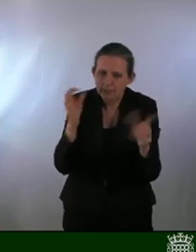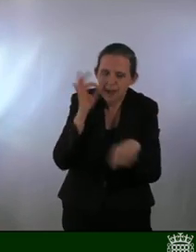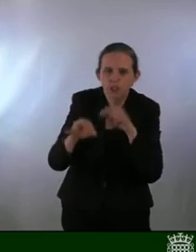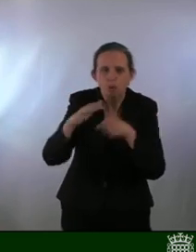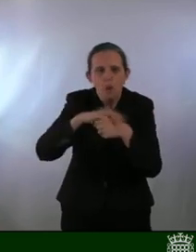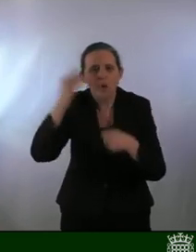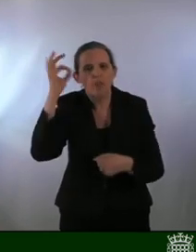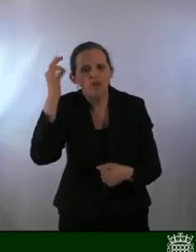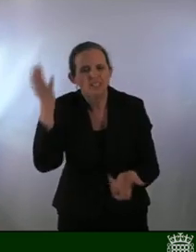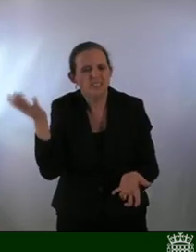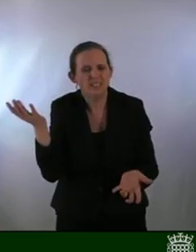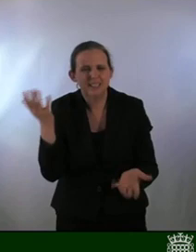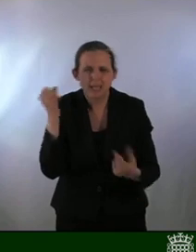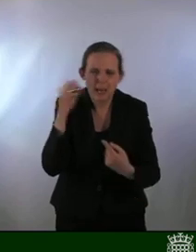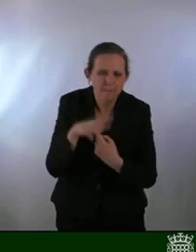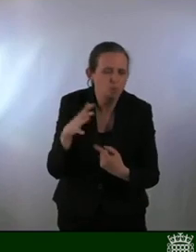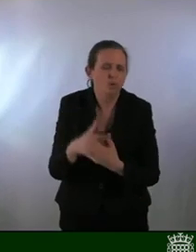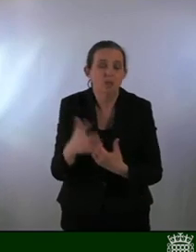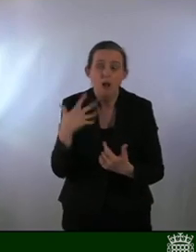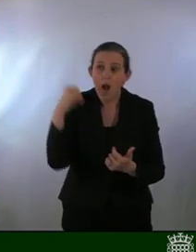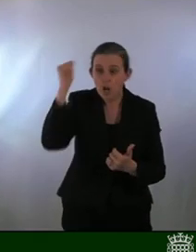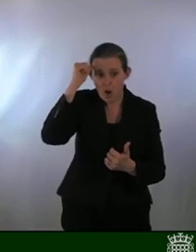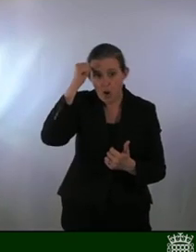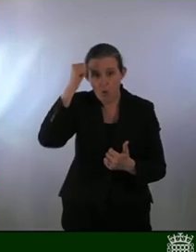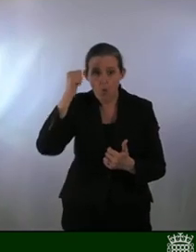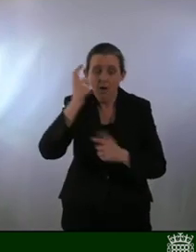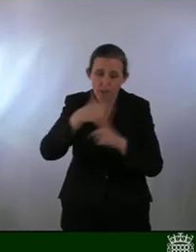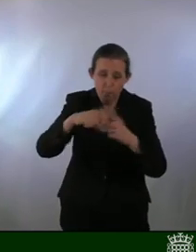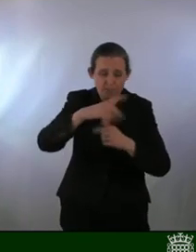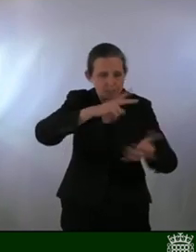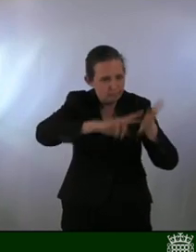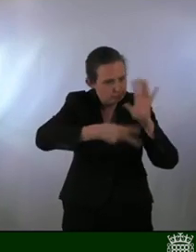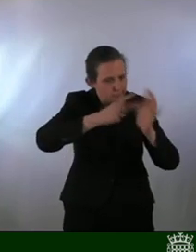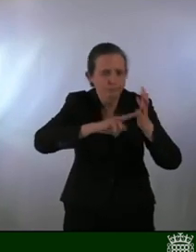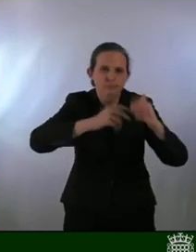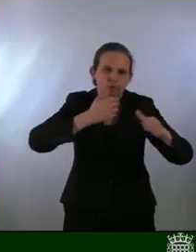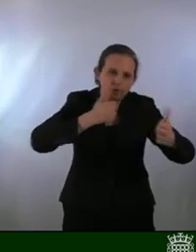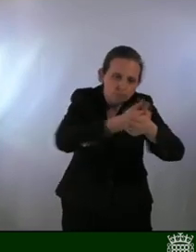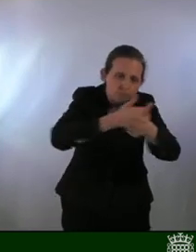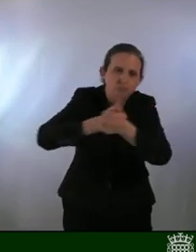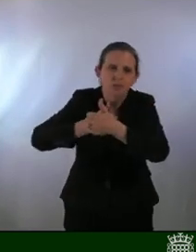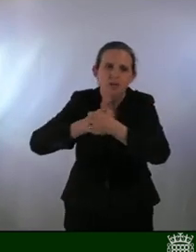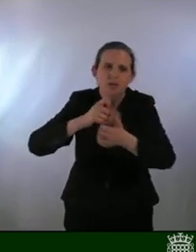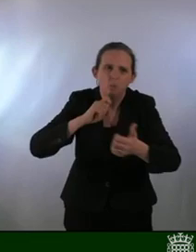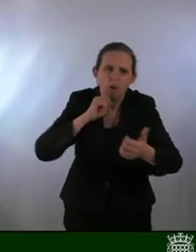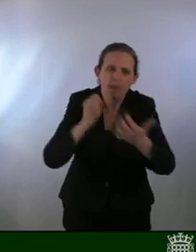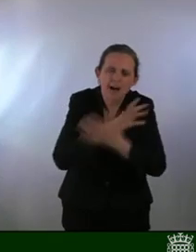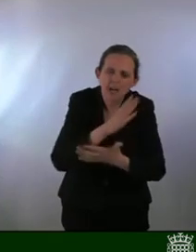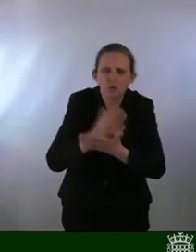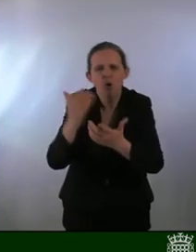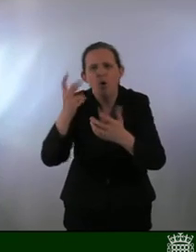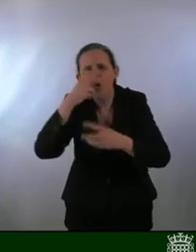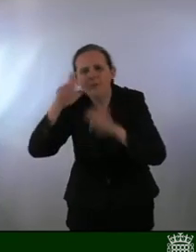great and enormous effort being provided by community organisations, is he also going to ensure safeguarding of older